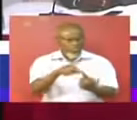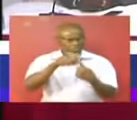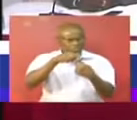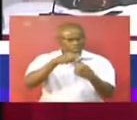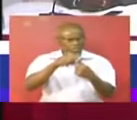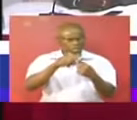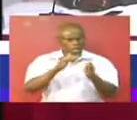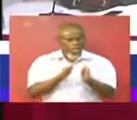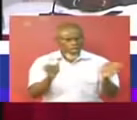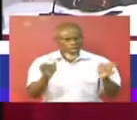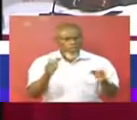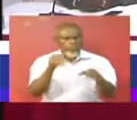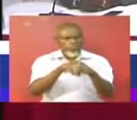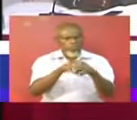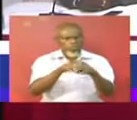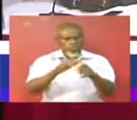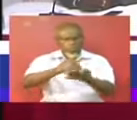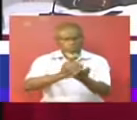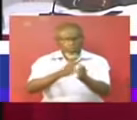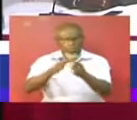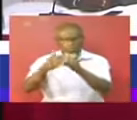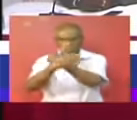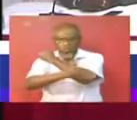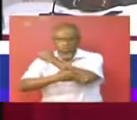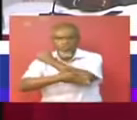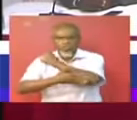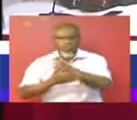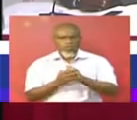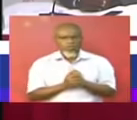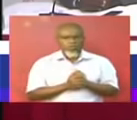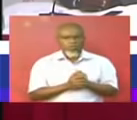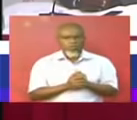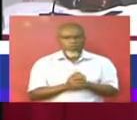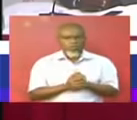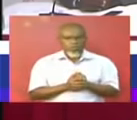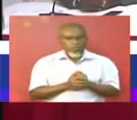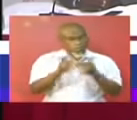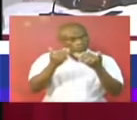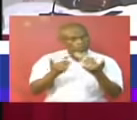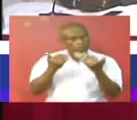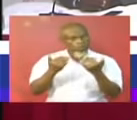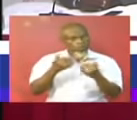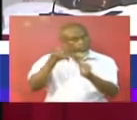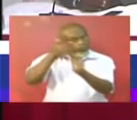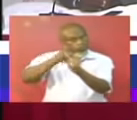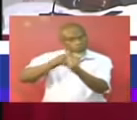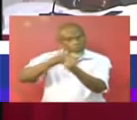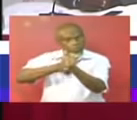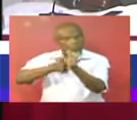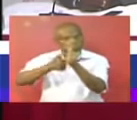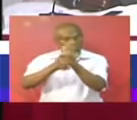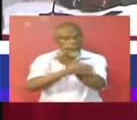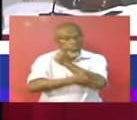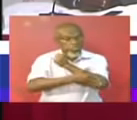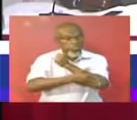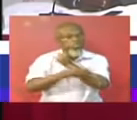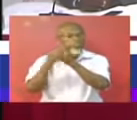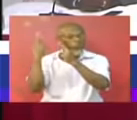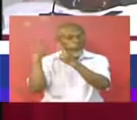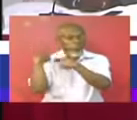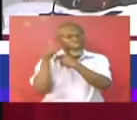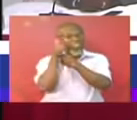Okay, thank you. I'll take that second question. Now, each country has the right to make its own decisions on which